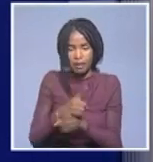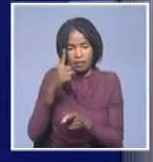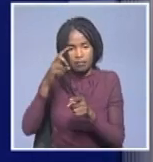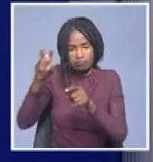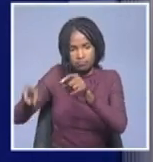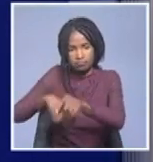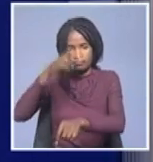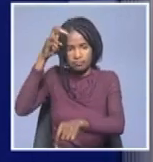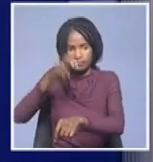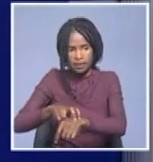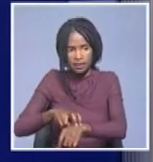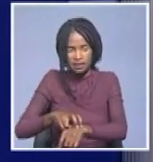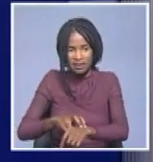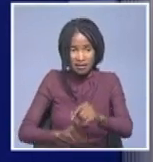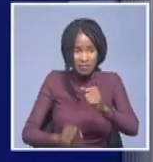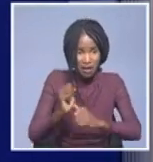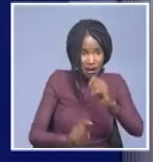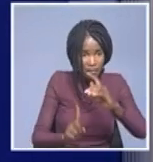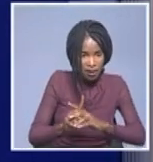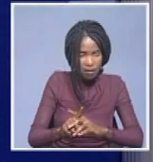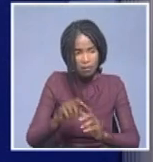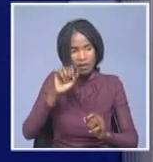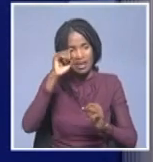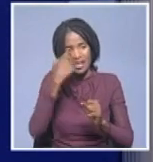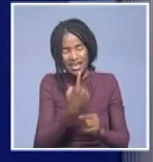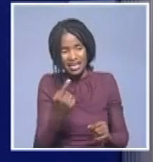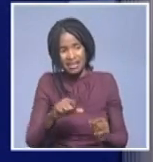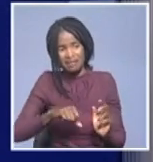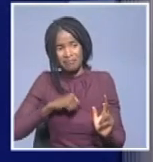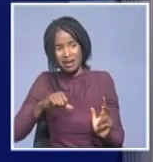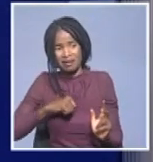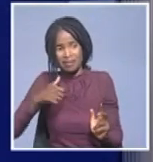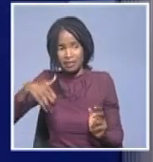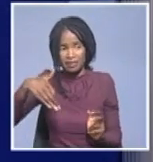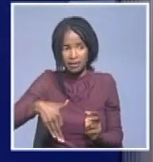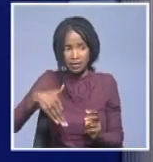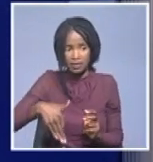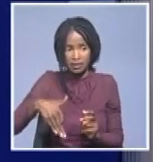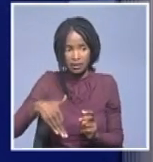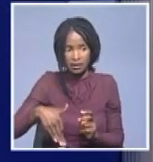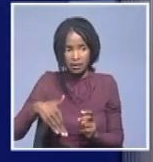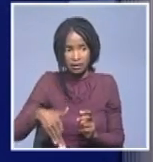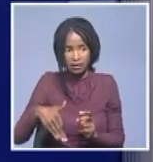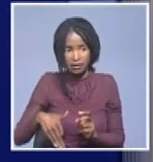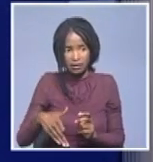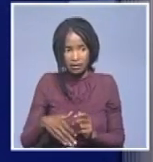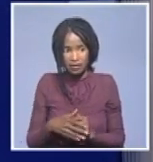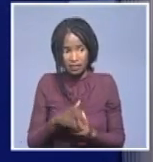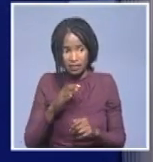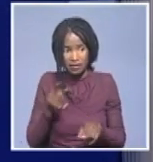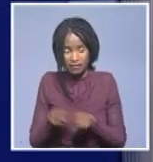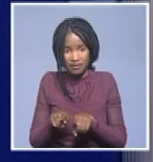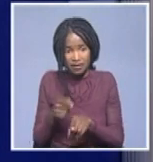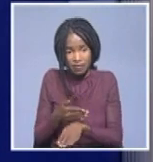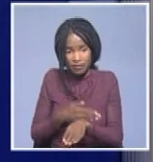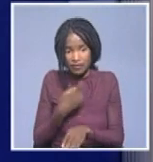deal with any eventuality, should any case occur in Namibia. As I mentioned